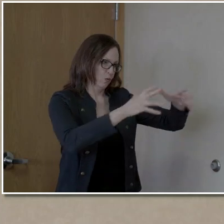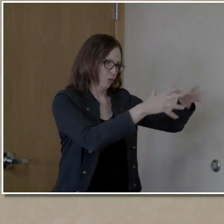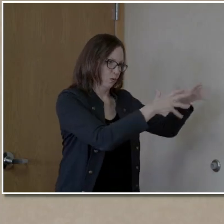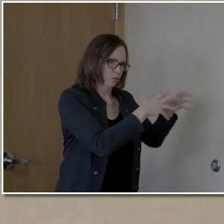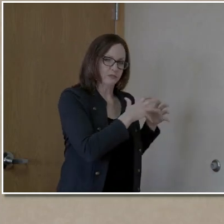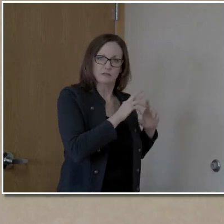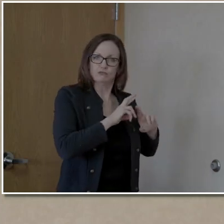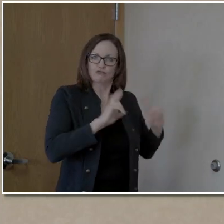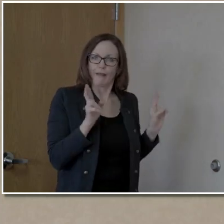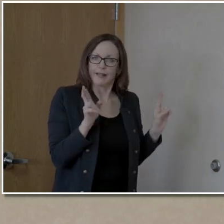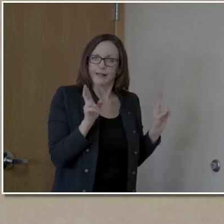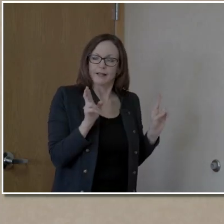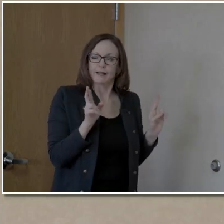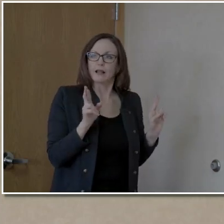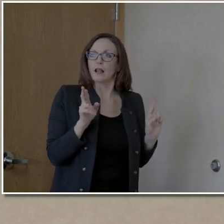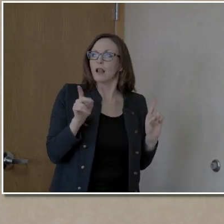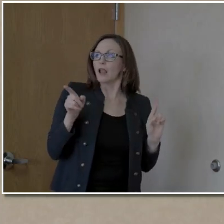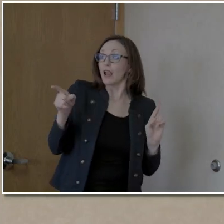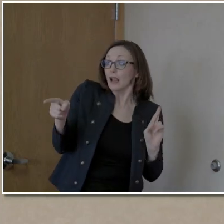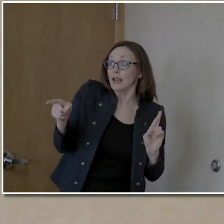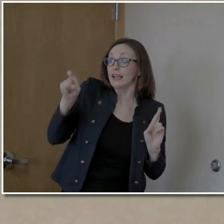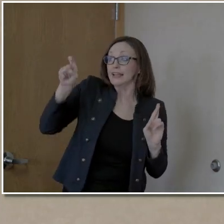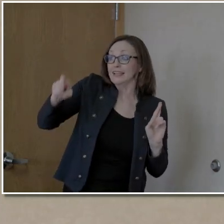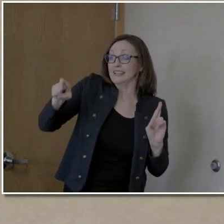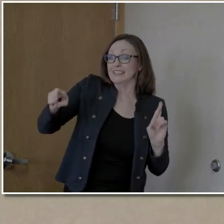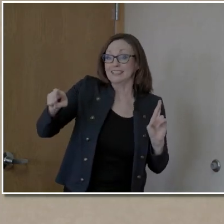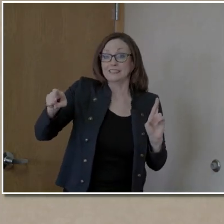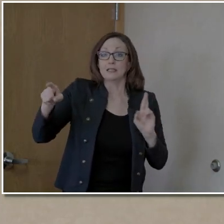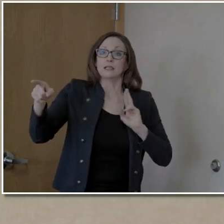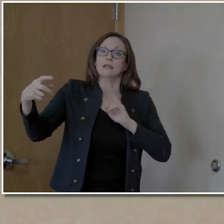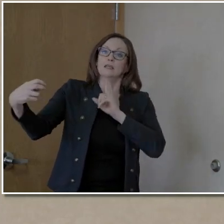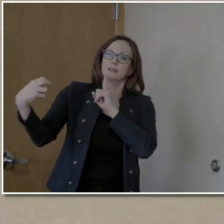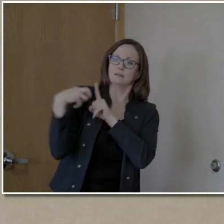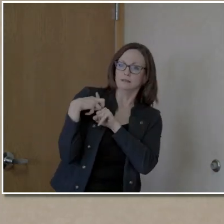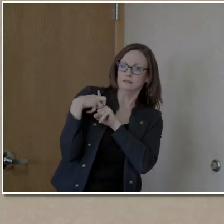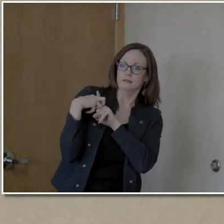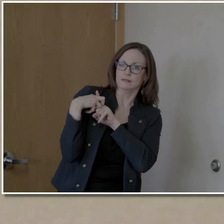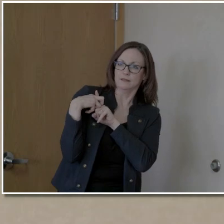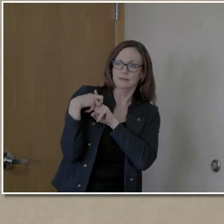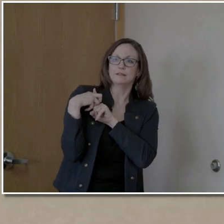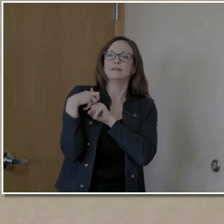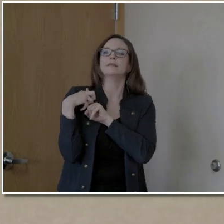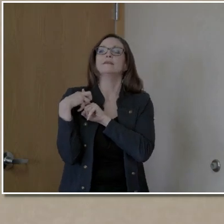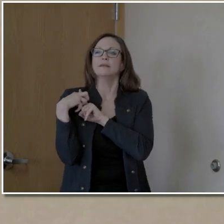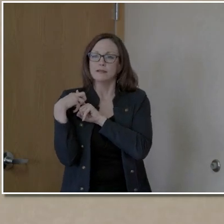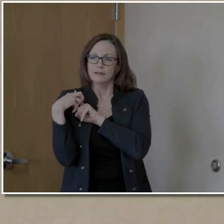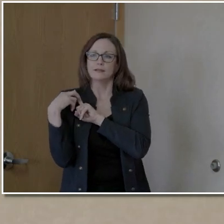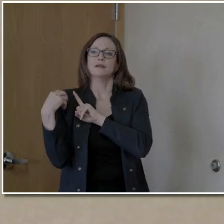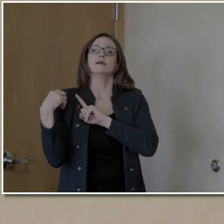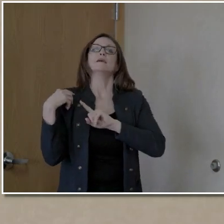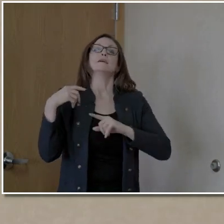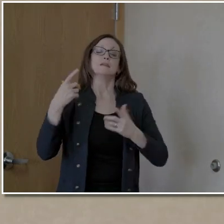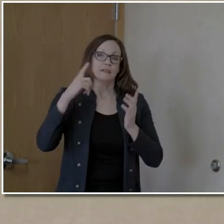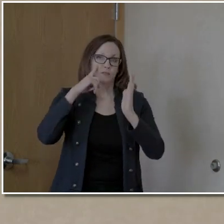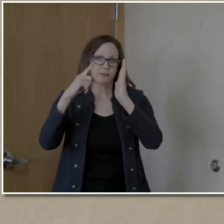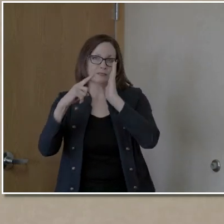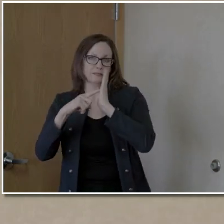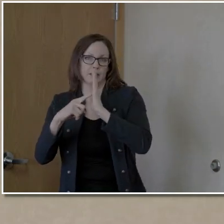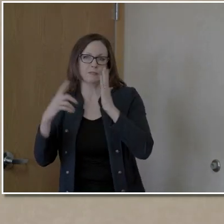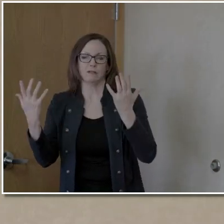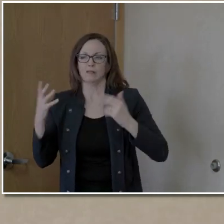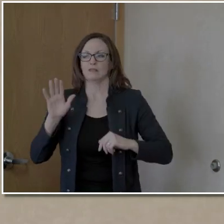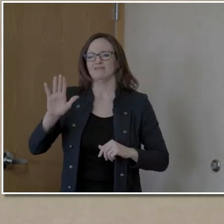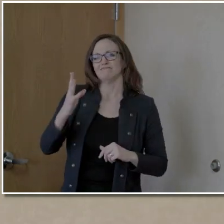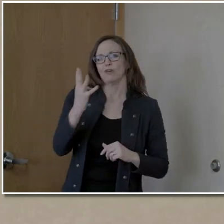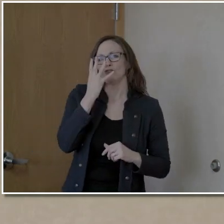So it's a long-standing plan that we've had in effect to assist Department of Corrections. We have been monitoring Department